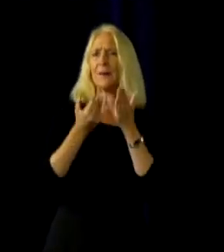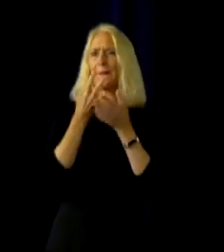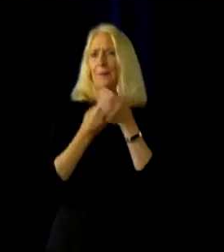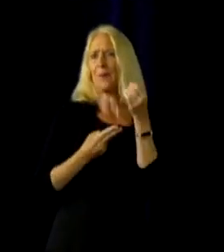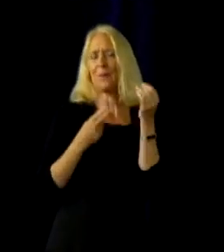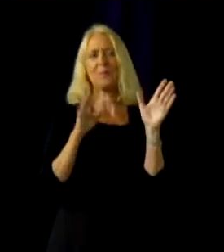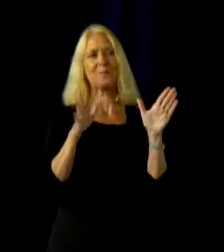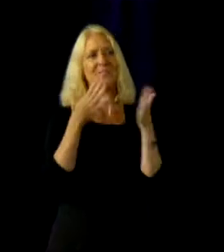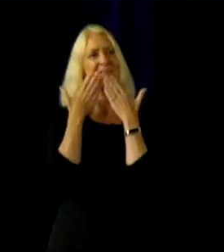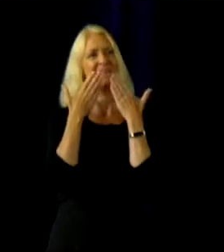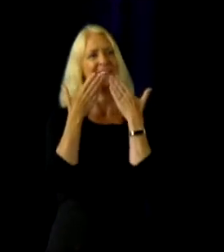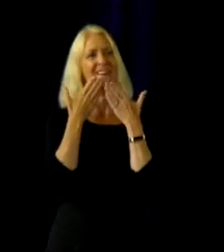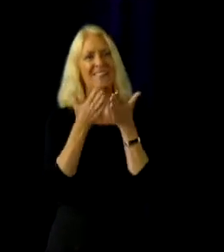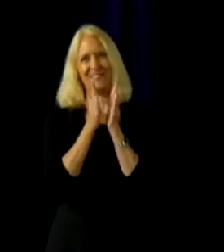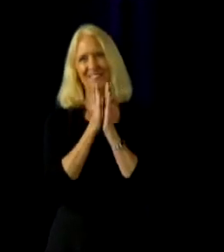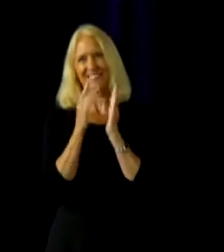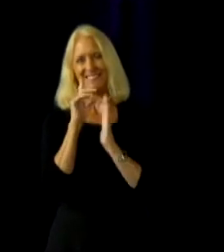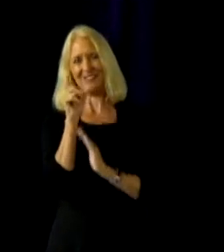you for that question.